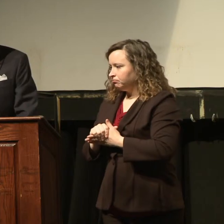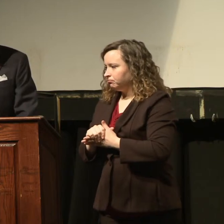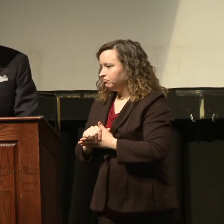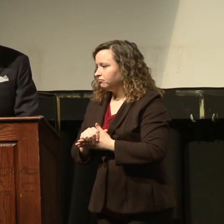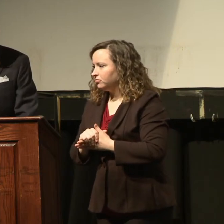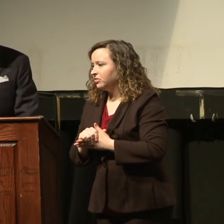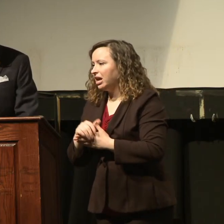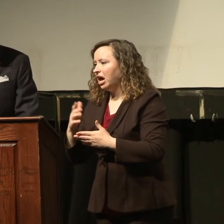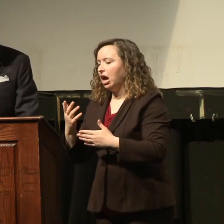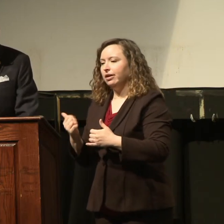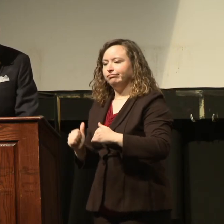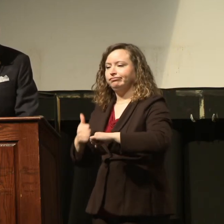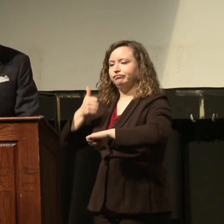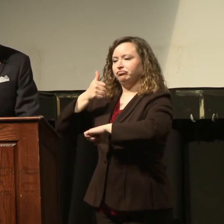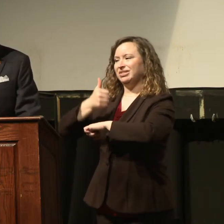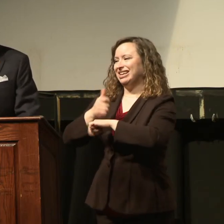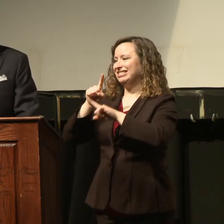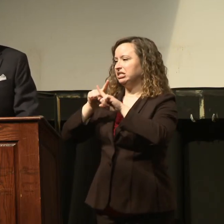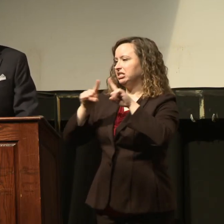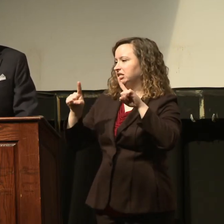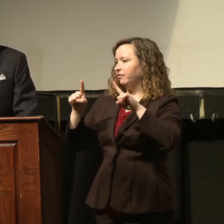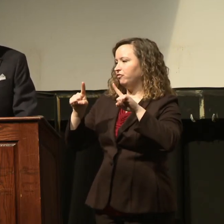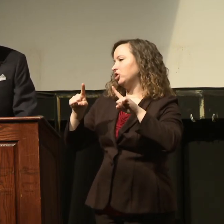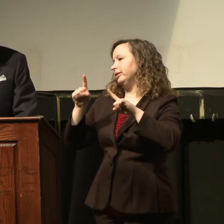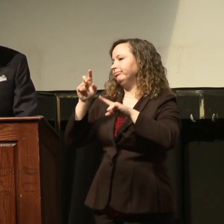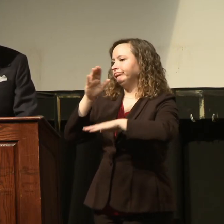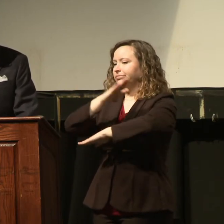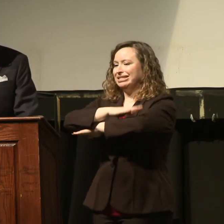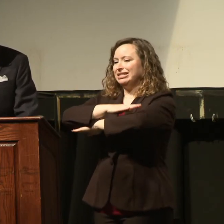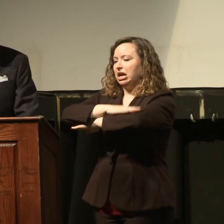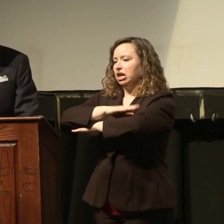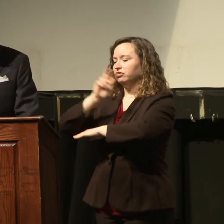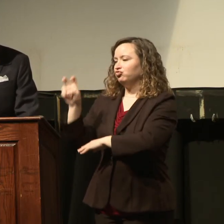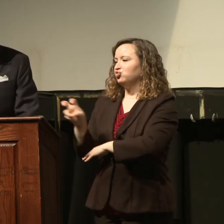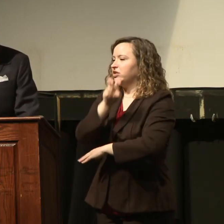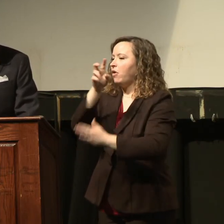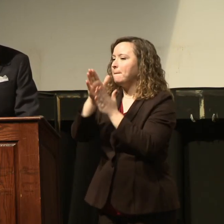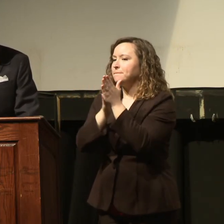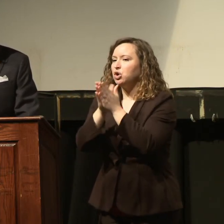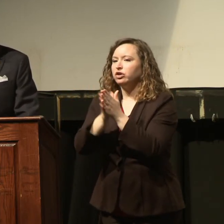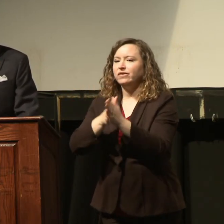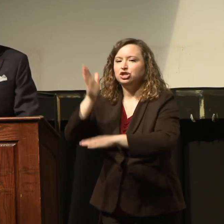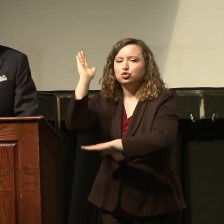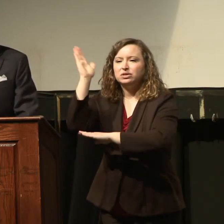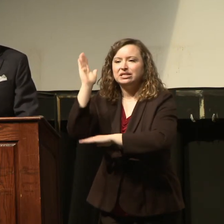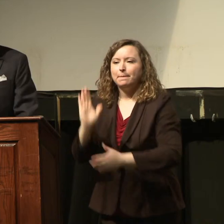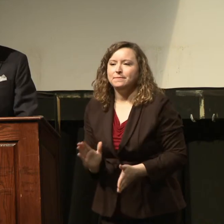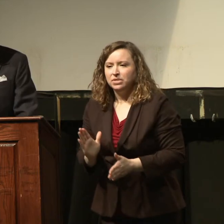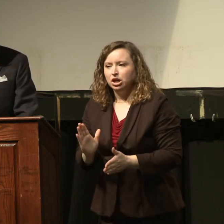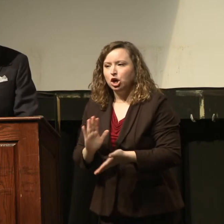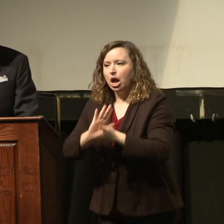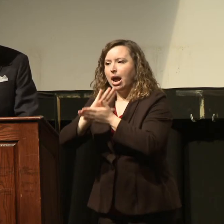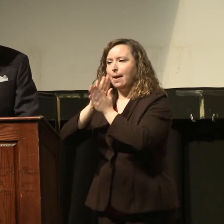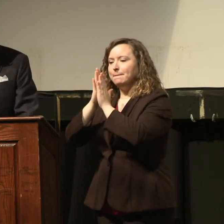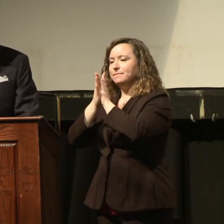another stage. He transitioned to motivational speaking and becoming a spokesman for the health